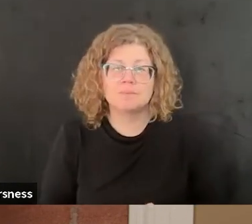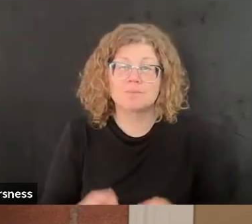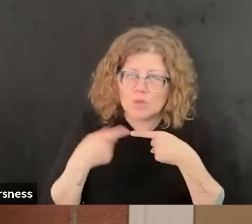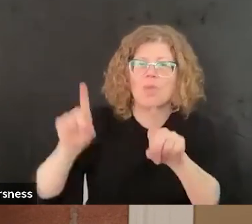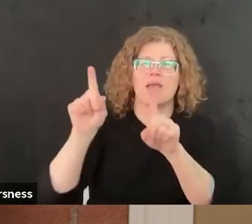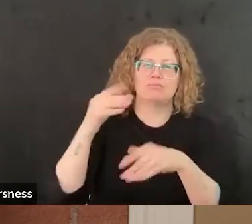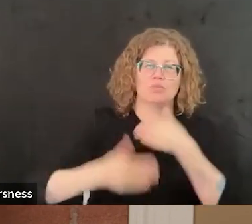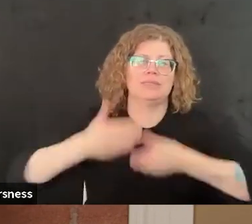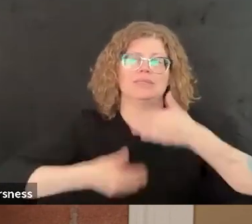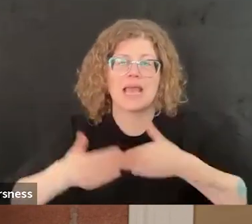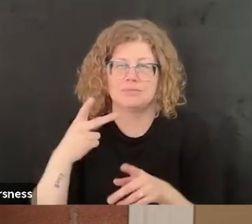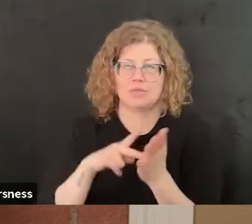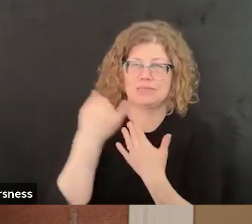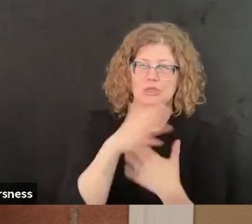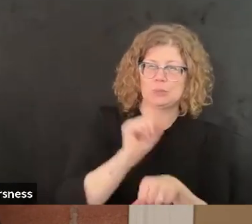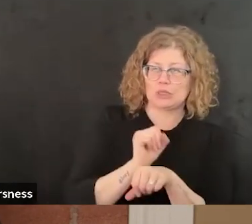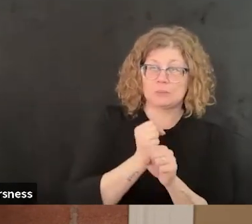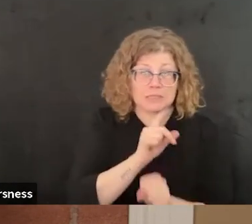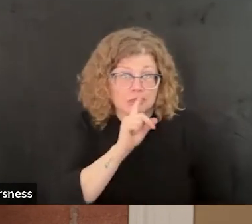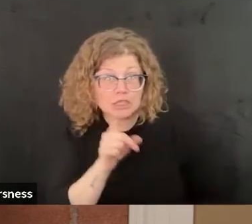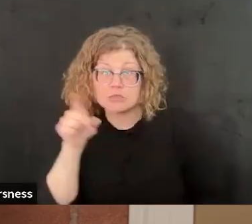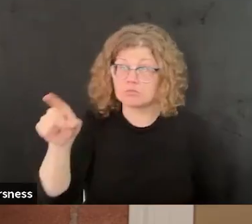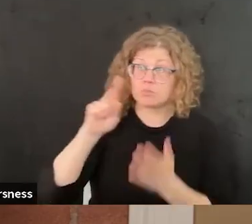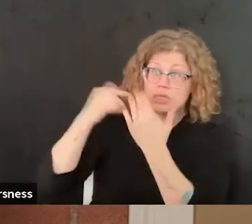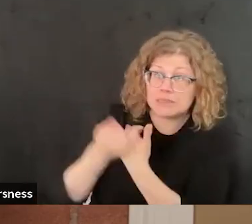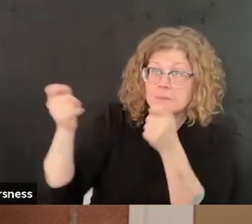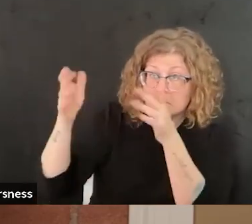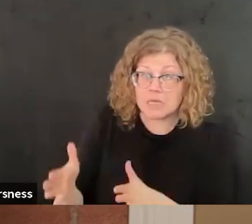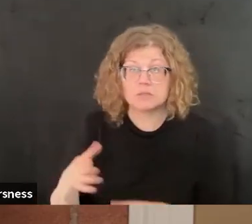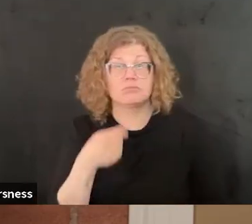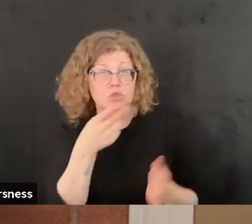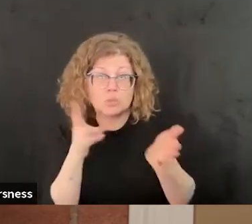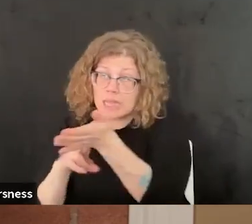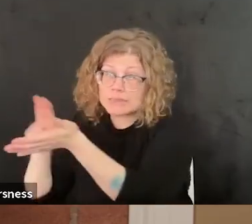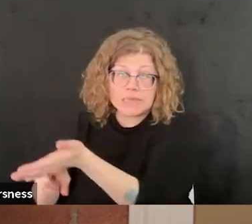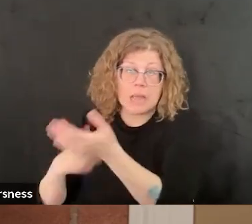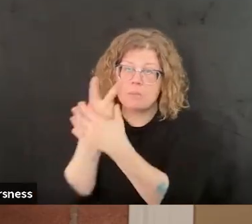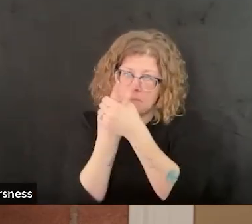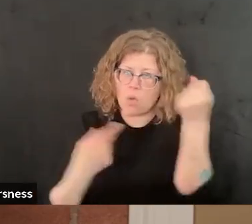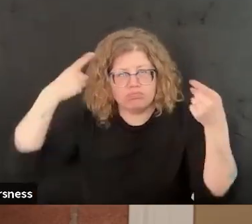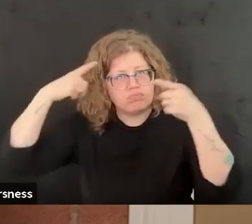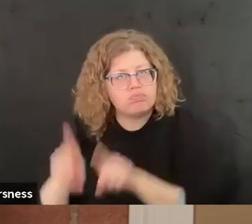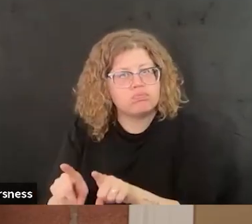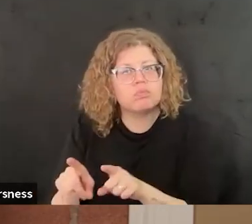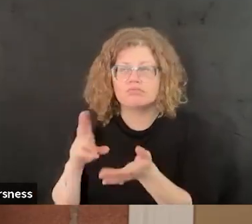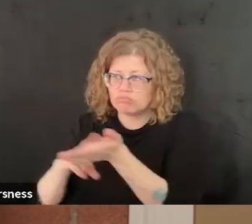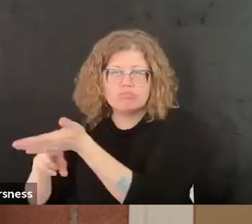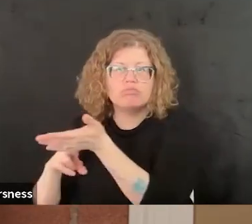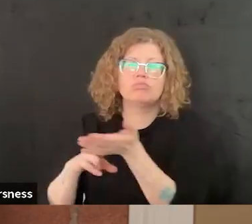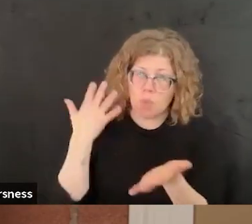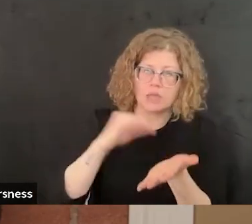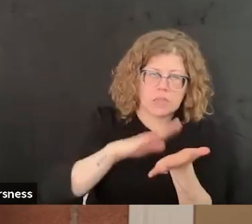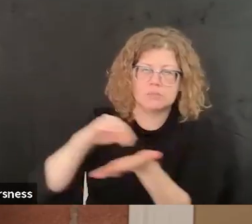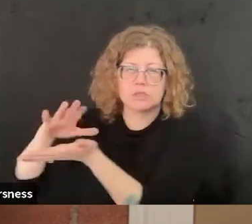as you go along based on the needs of the project, as long as everybody signs off on it and you have appropriate records throughout the course of the